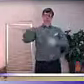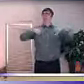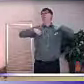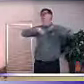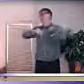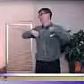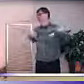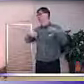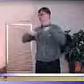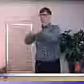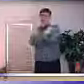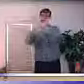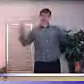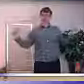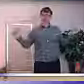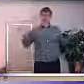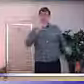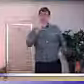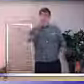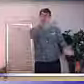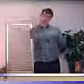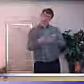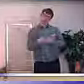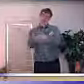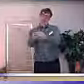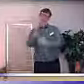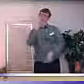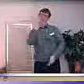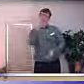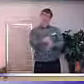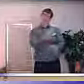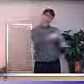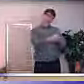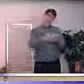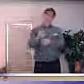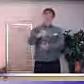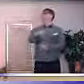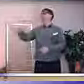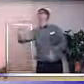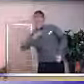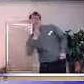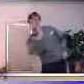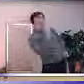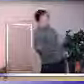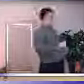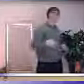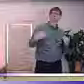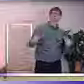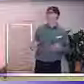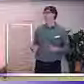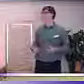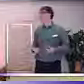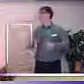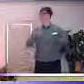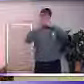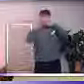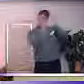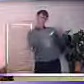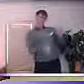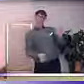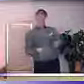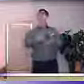free. You know, that's your gift. The gift that you give to each and every one of us, whether it's to sculpt or